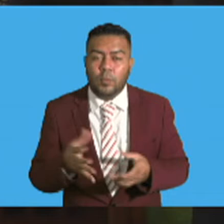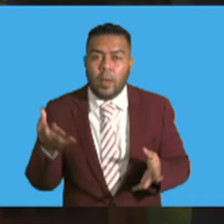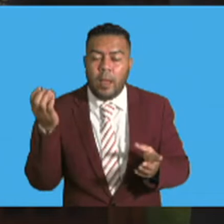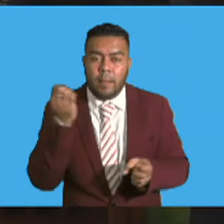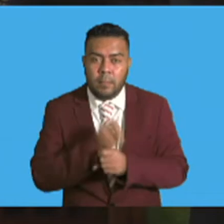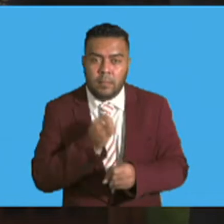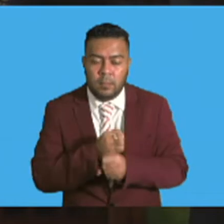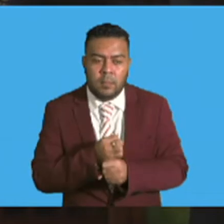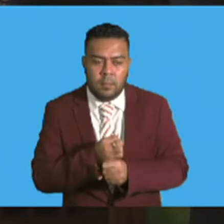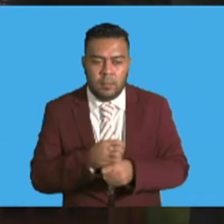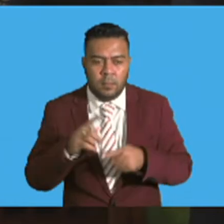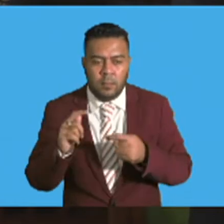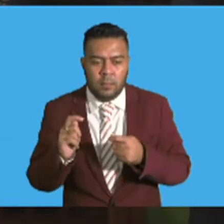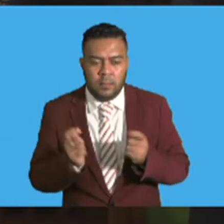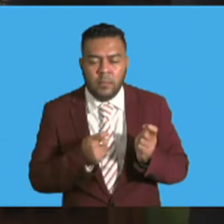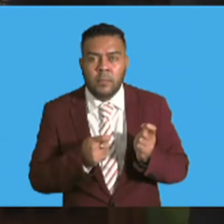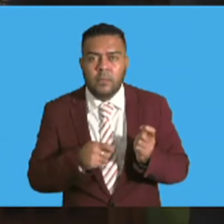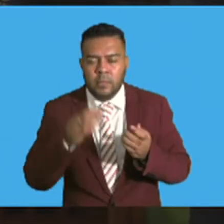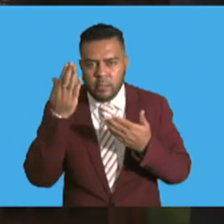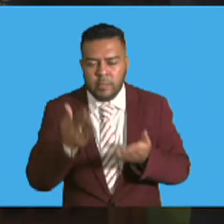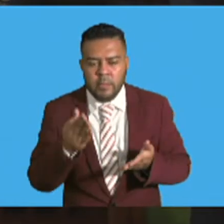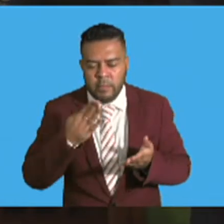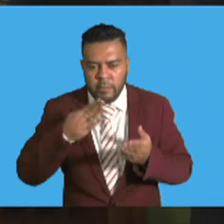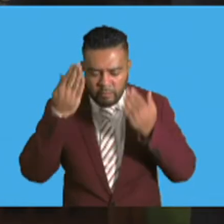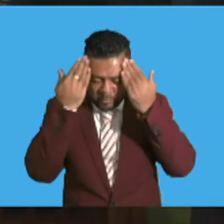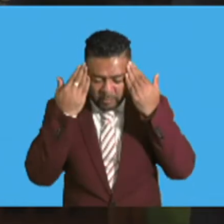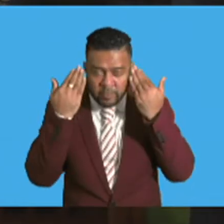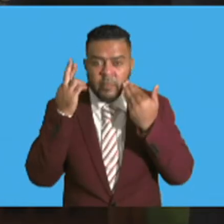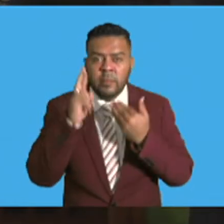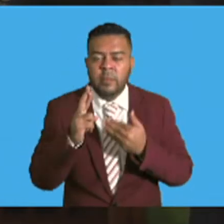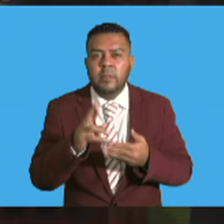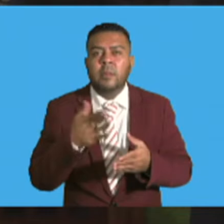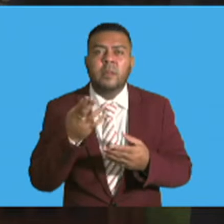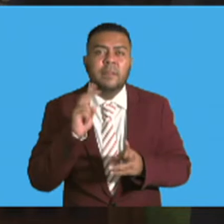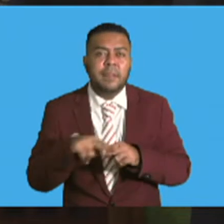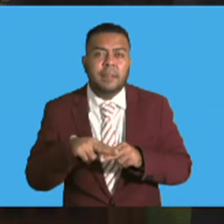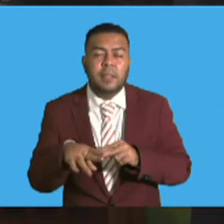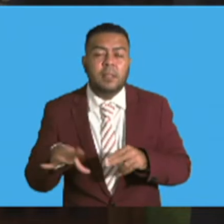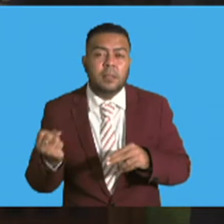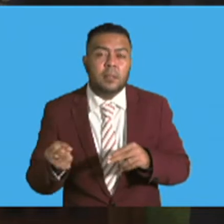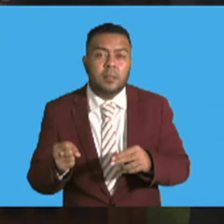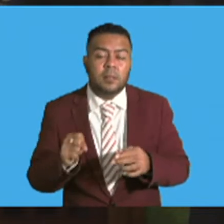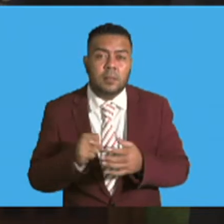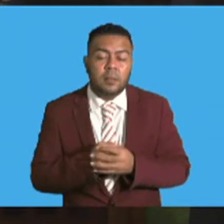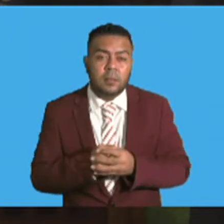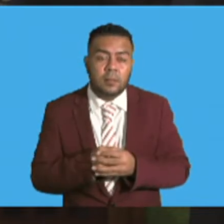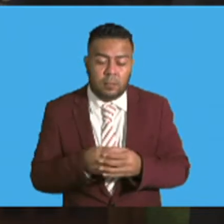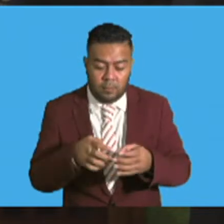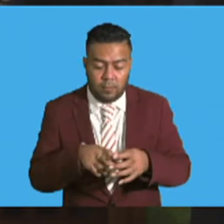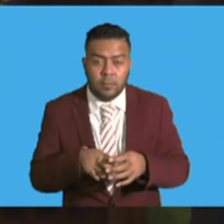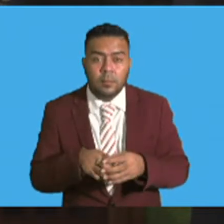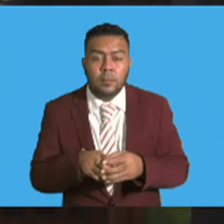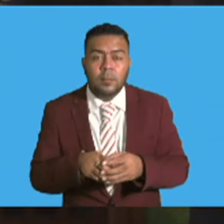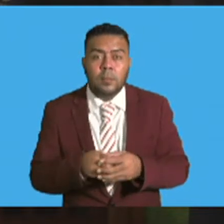program. Honourable Speaker, recently Fiji has undertaken and invested with